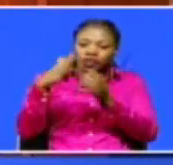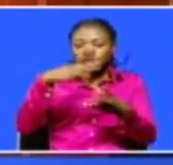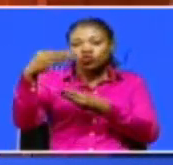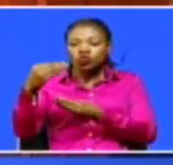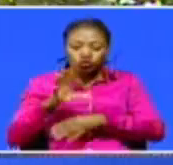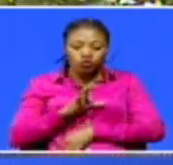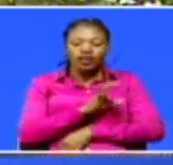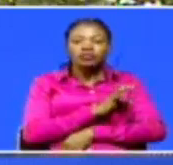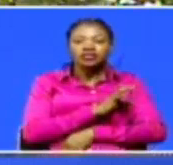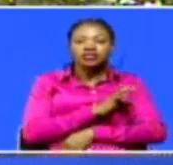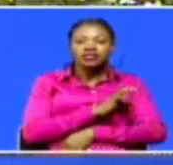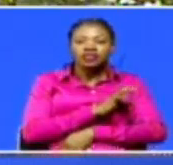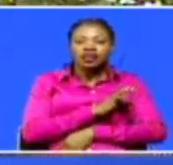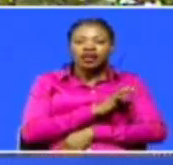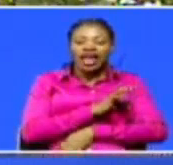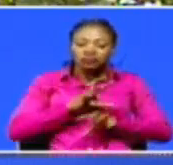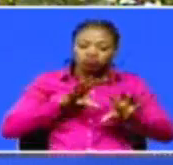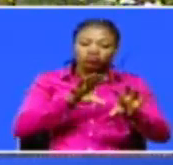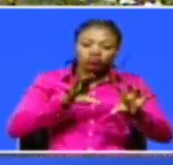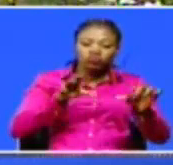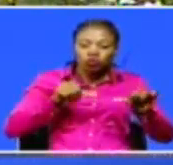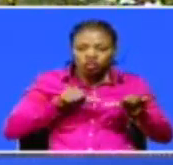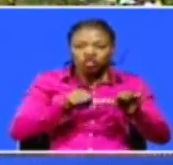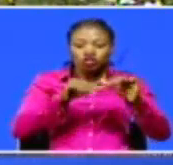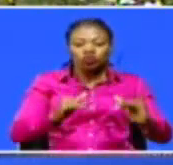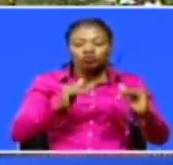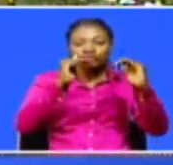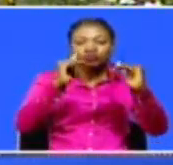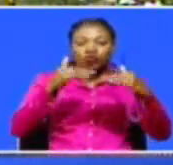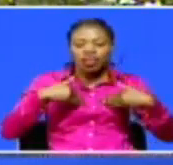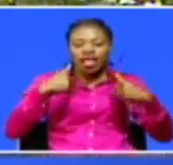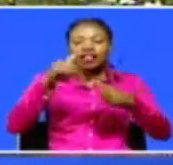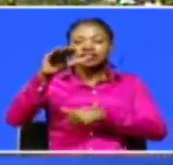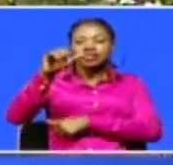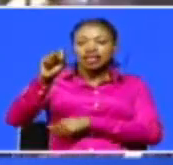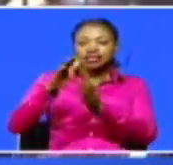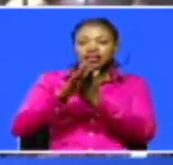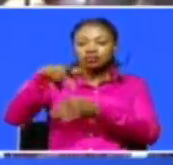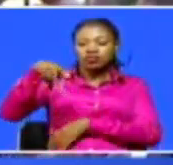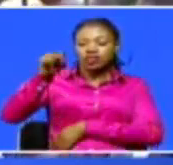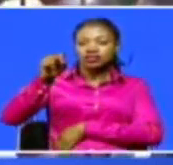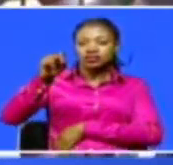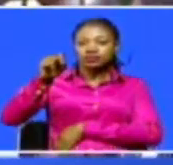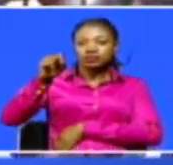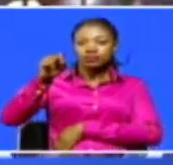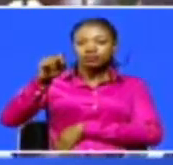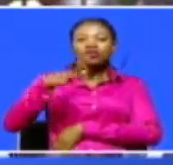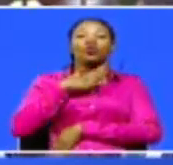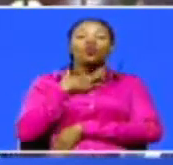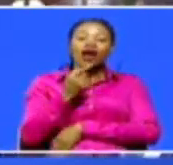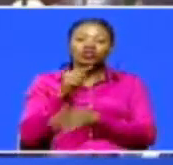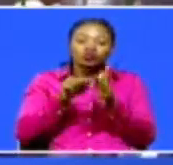joint committee. And pressure continues to mount on the Health CS and PS. Nataka kuanzia kwa